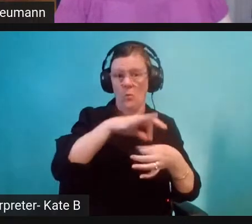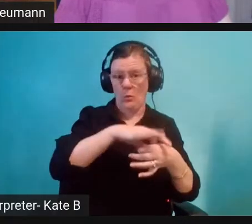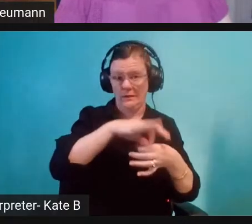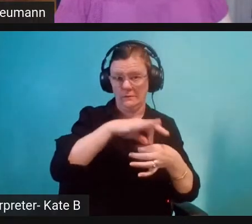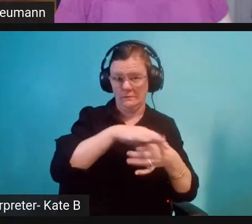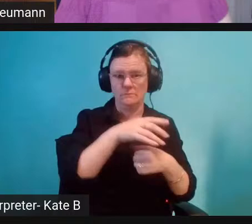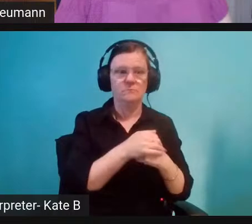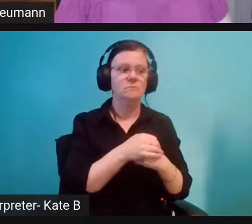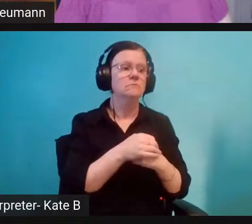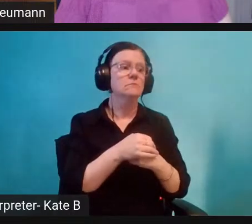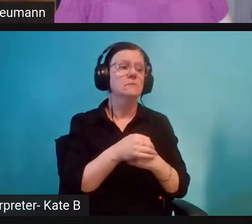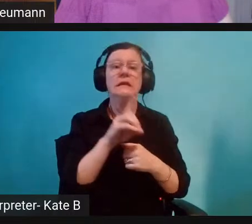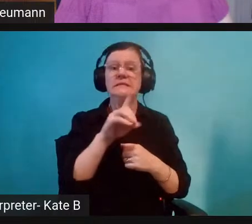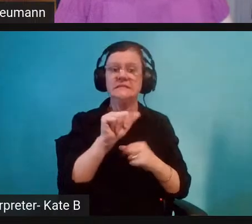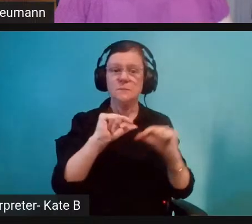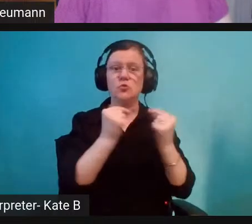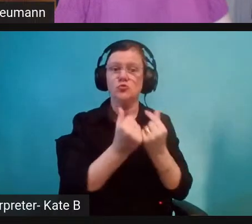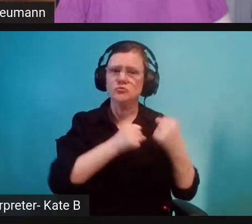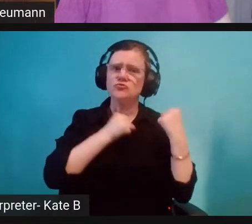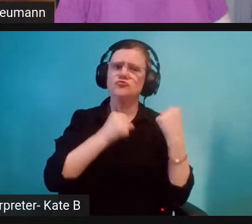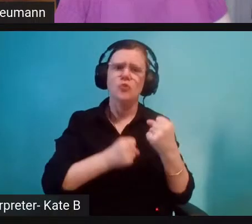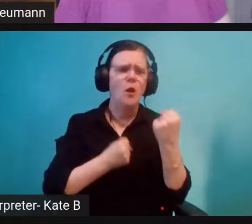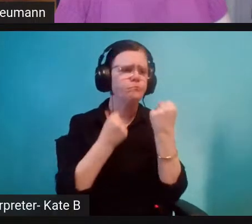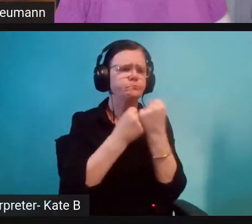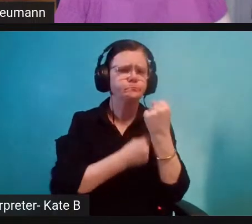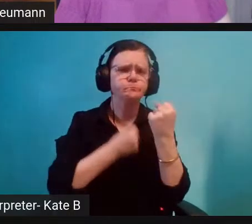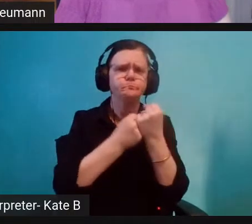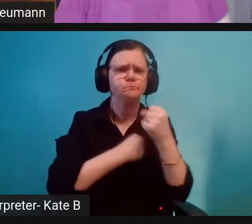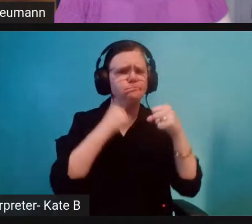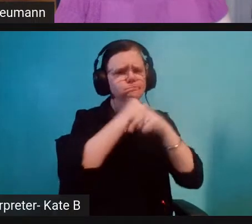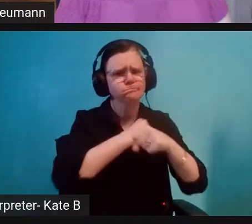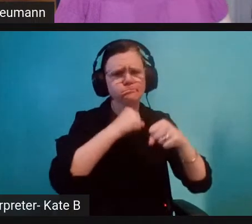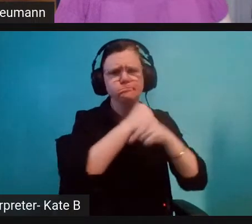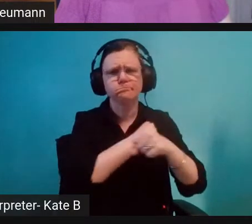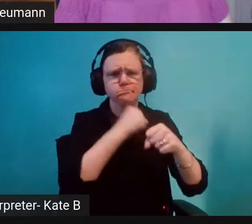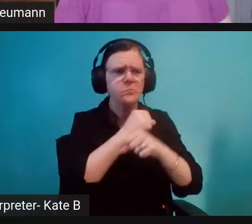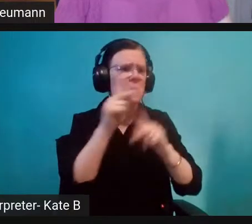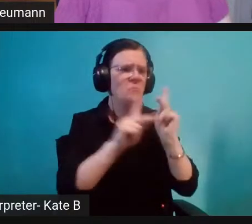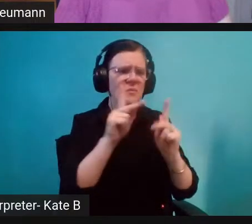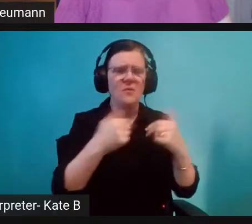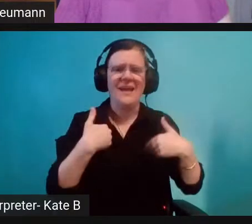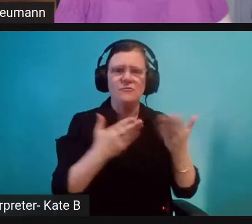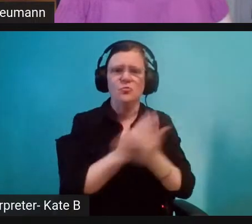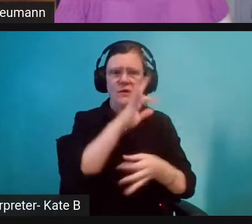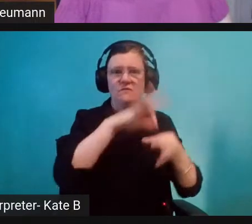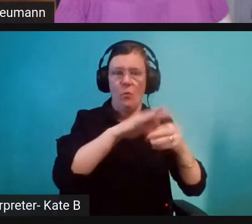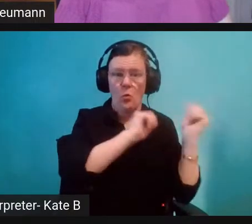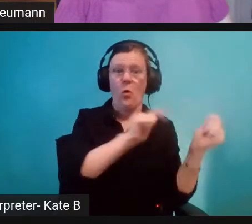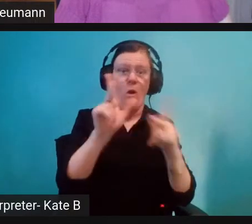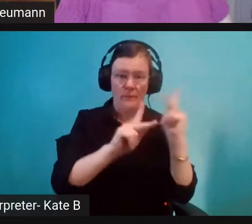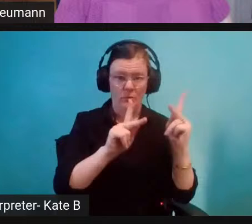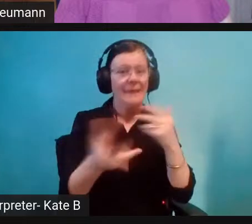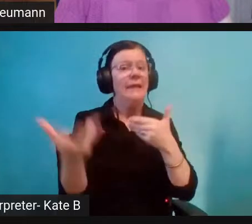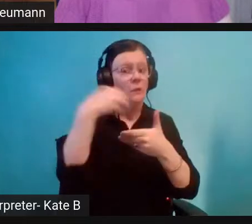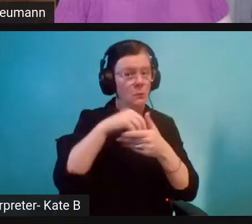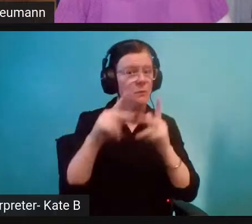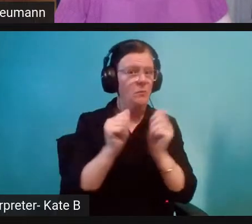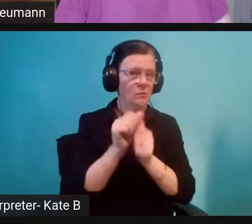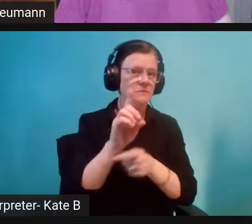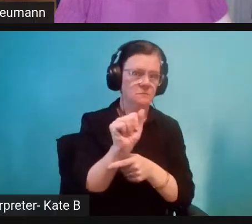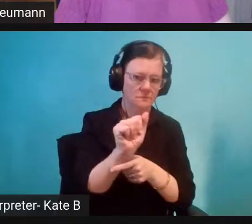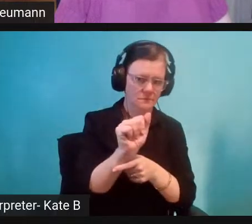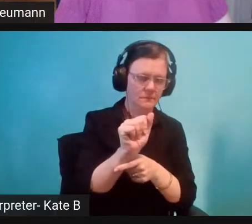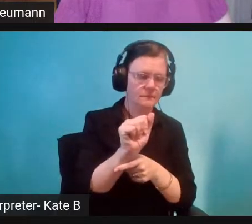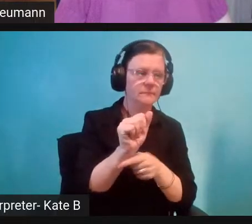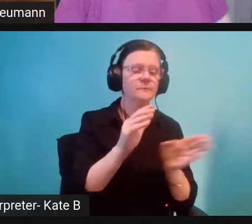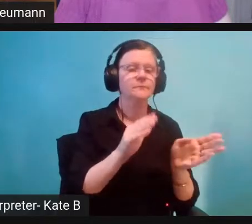that disability groups have been doing on the right to vote for all people, including disabled people.